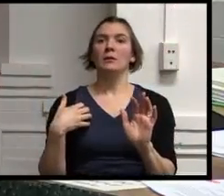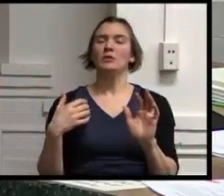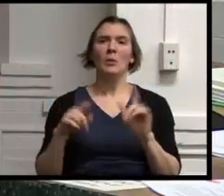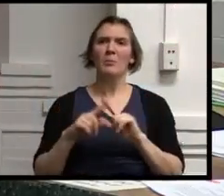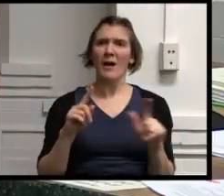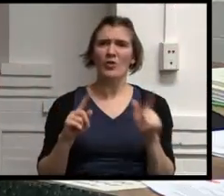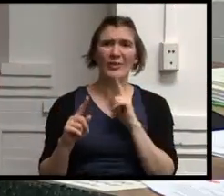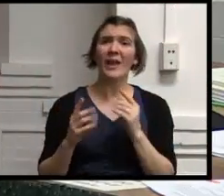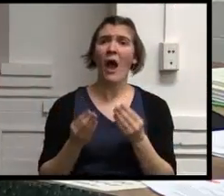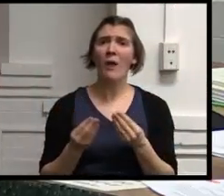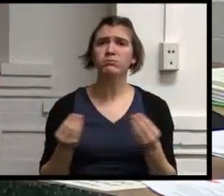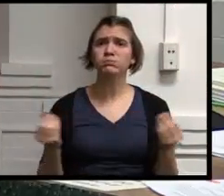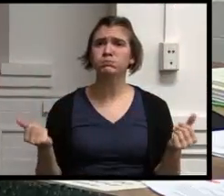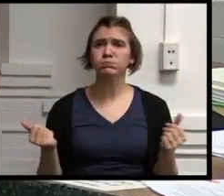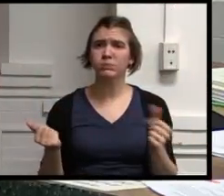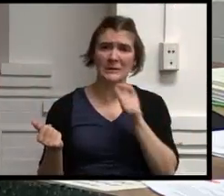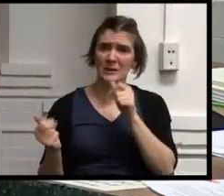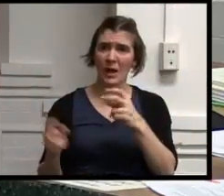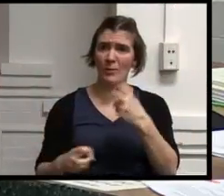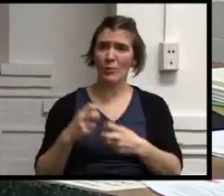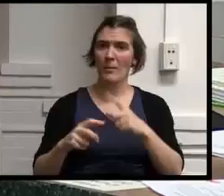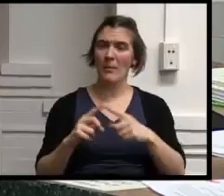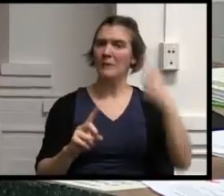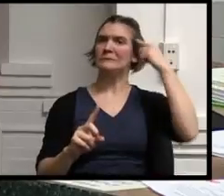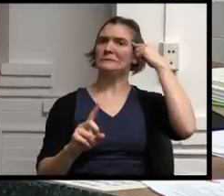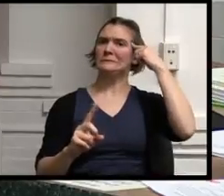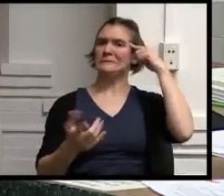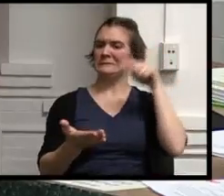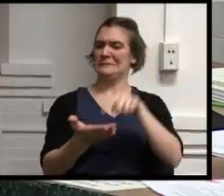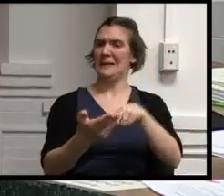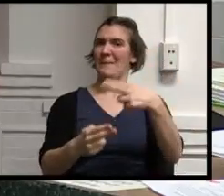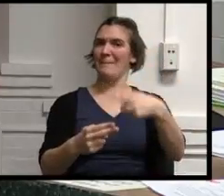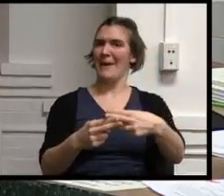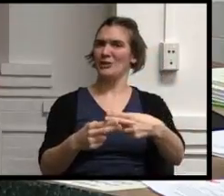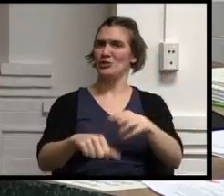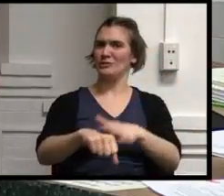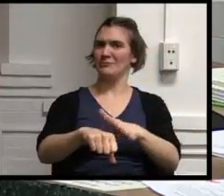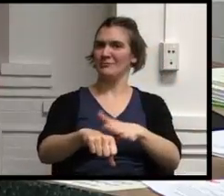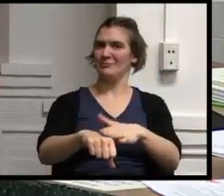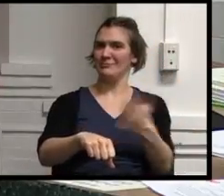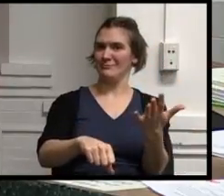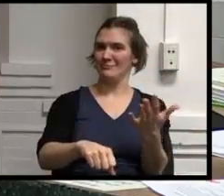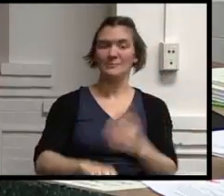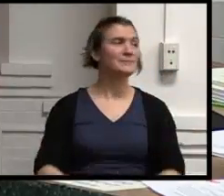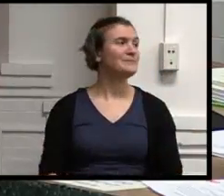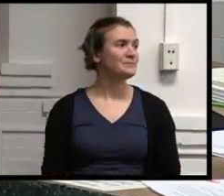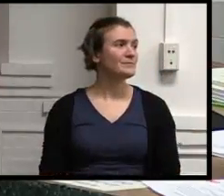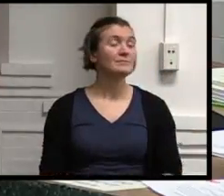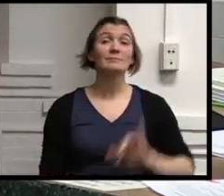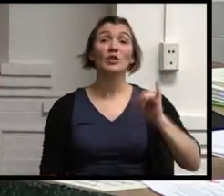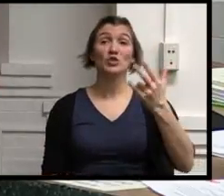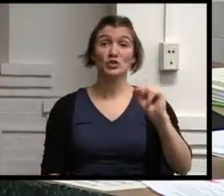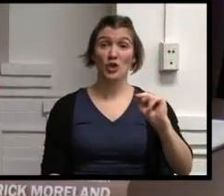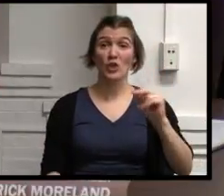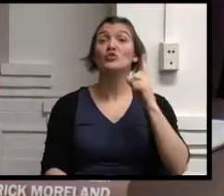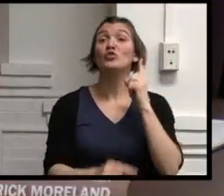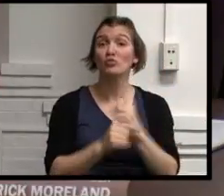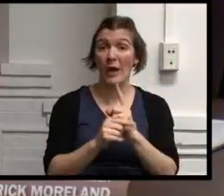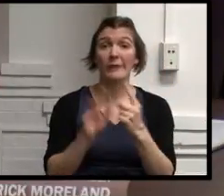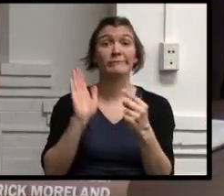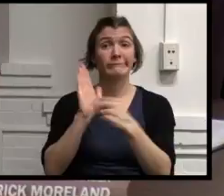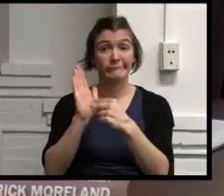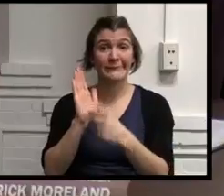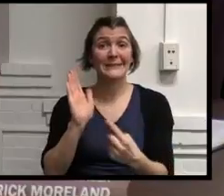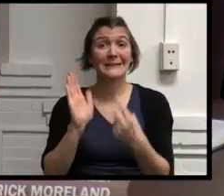of faded away, but it is referenced again as a potential liability in these statements. It is in the statements, yes,